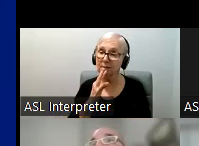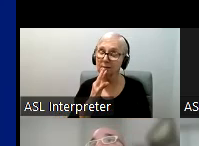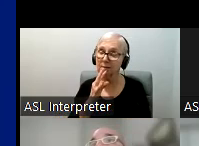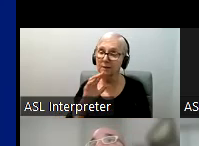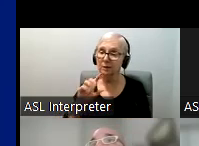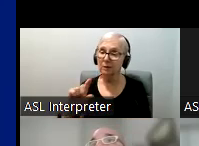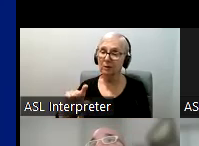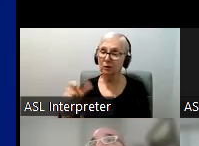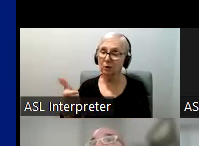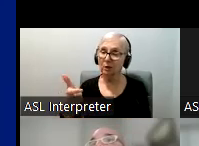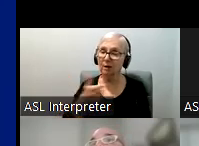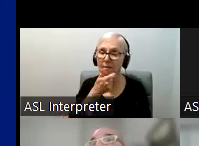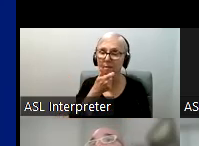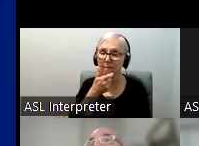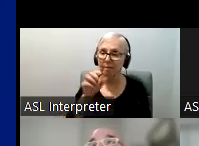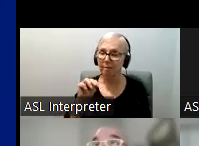the mics.